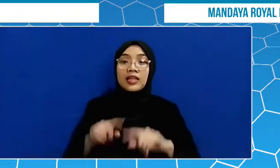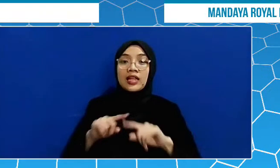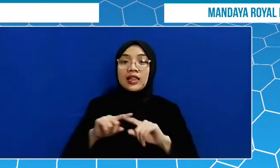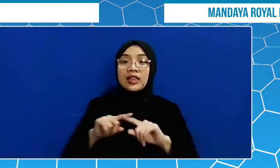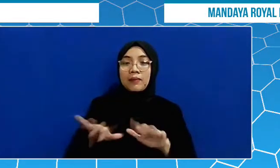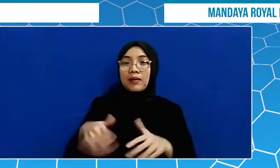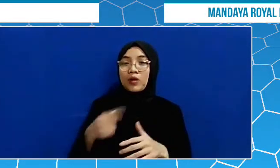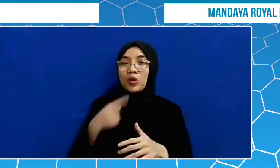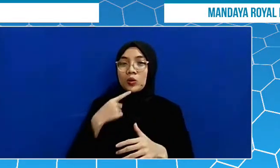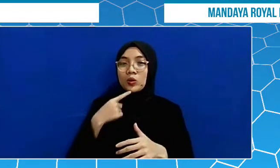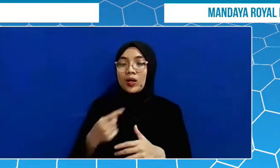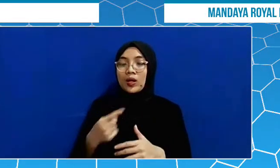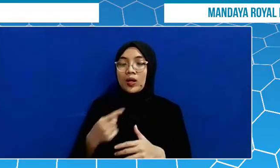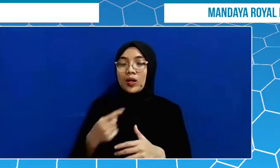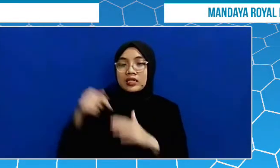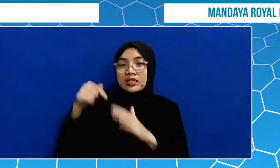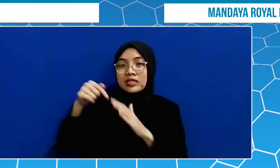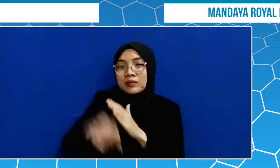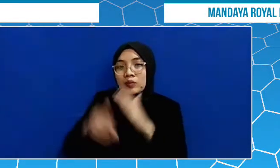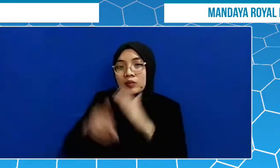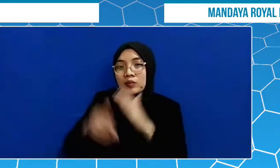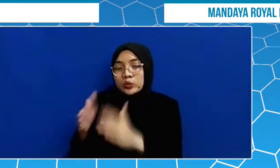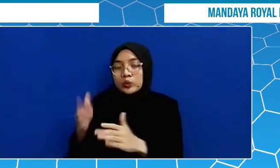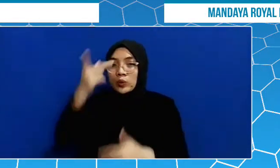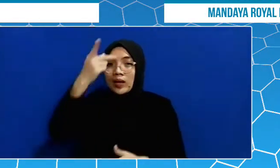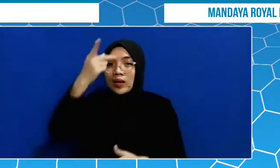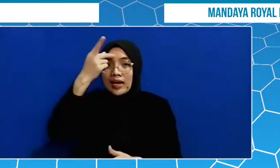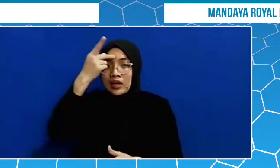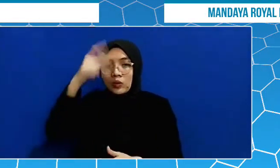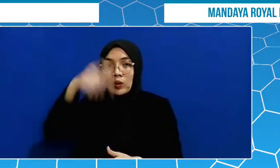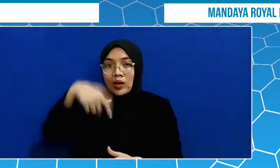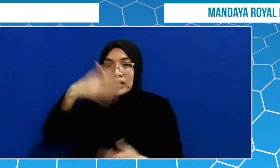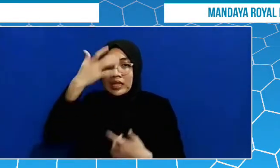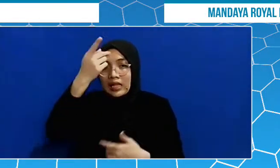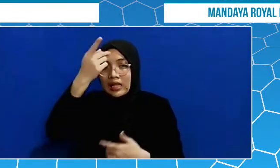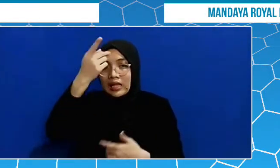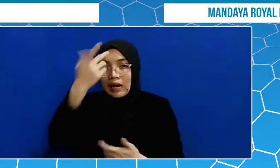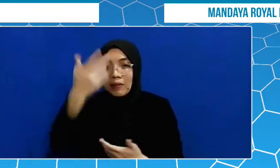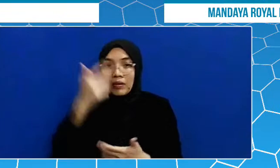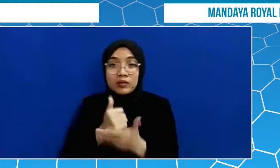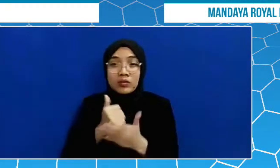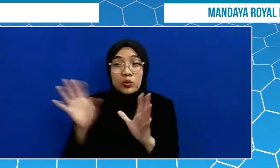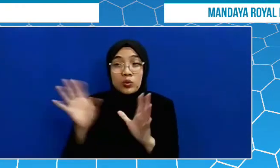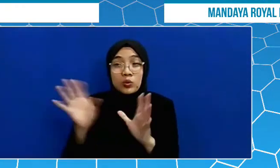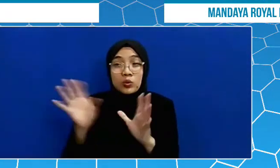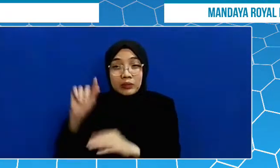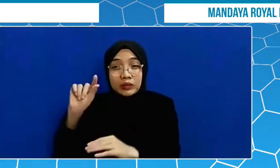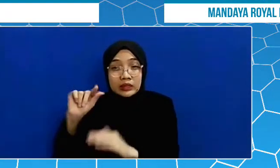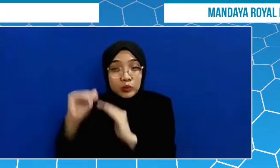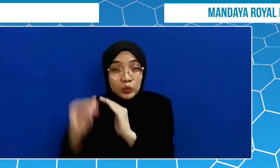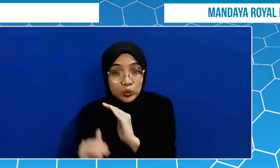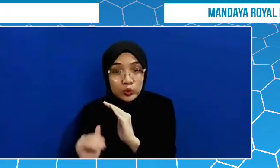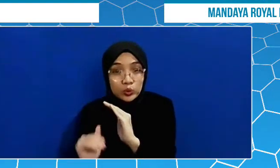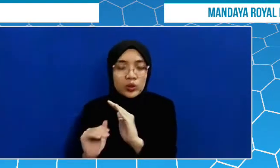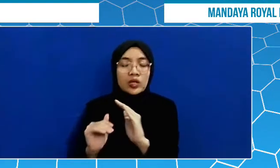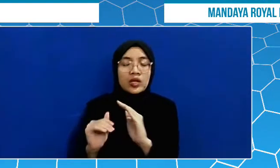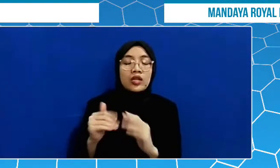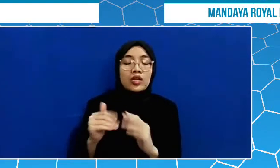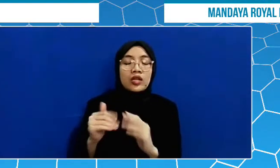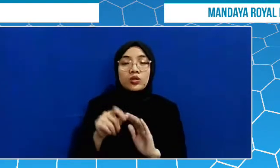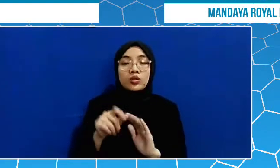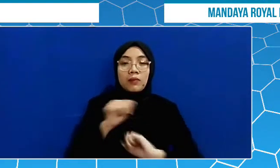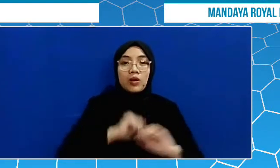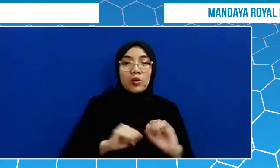cancer presentation? Do you see less people coming to take the cancer screening tests? Do you have